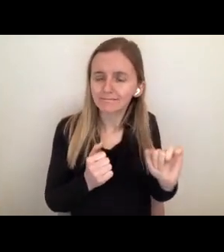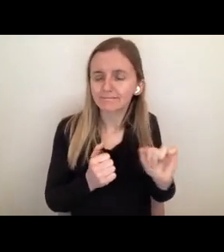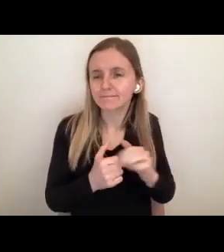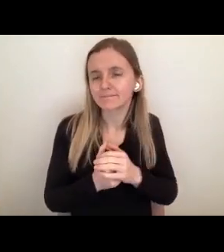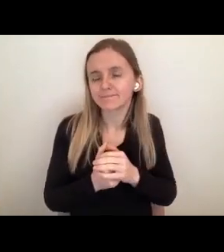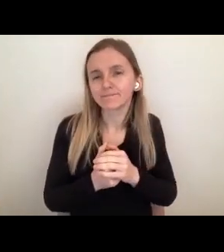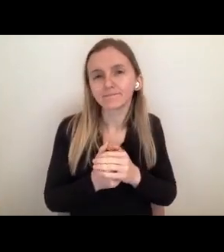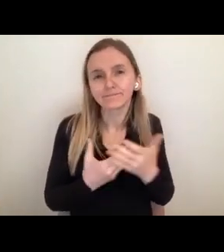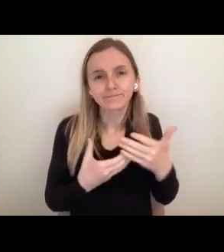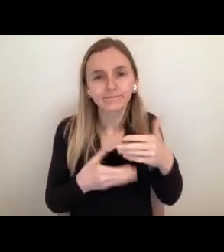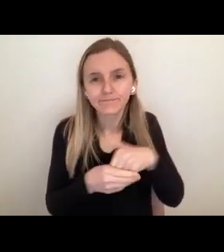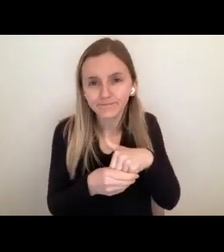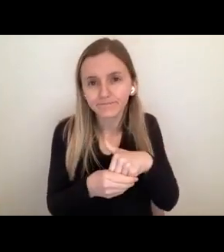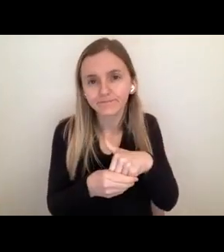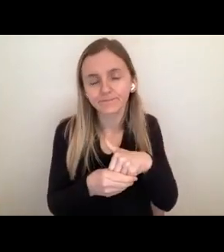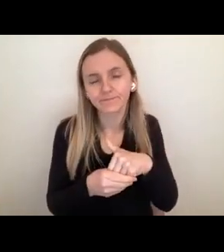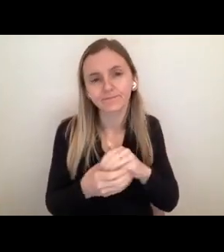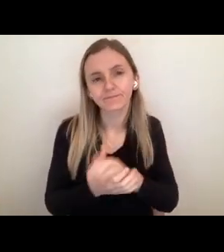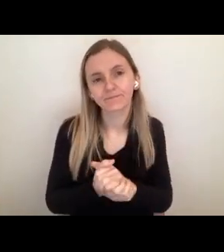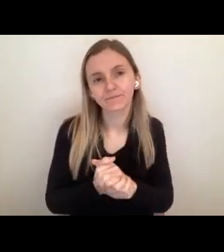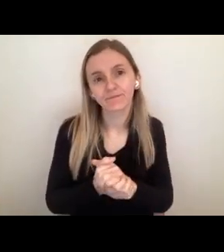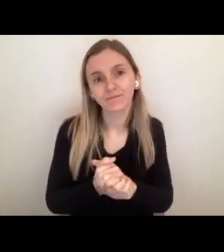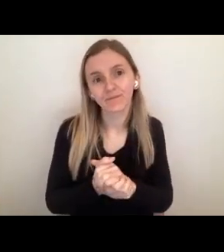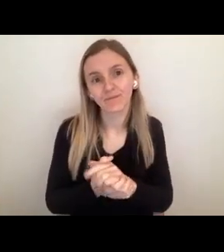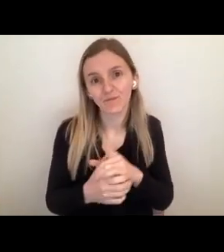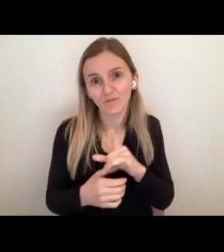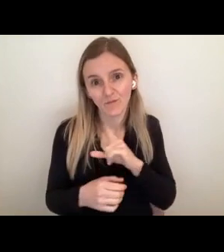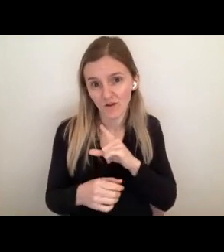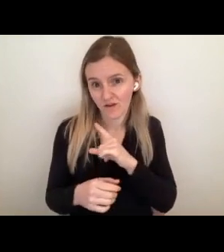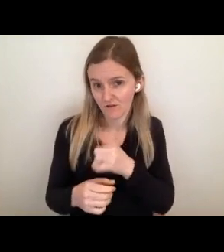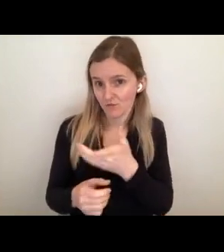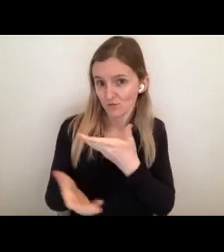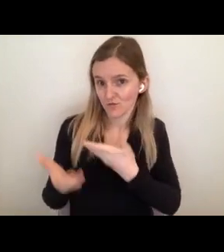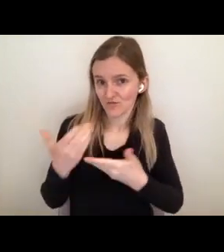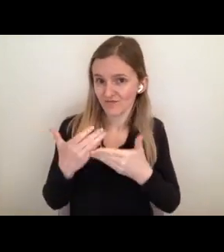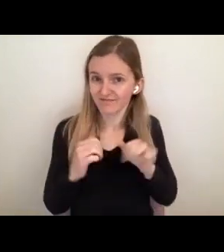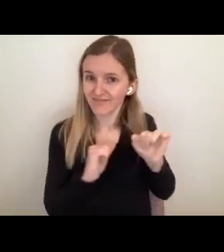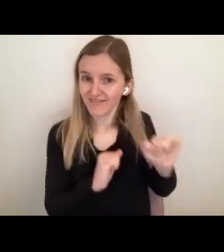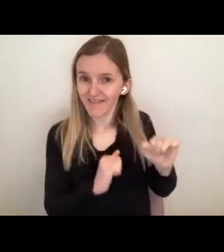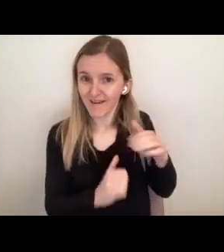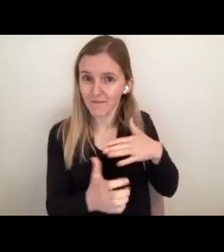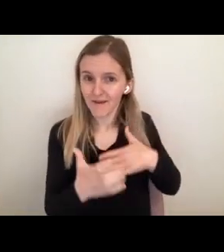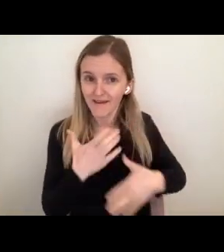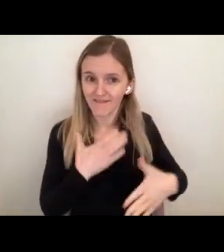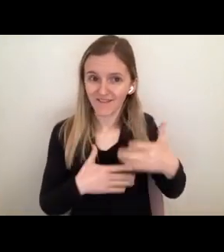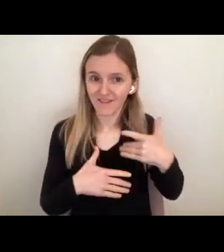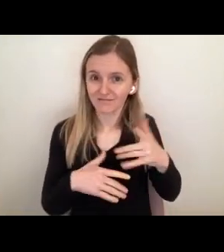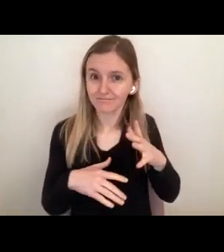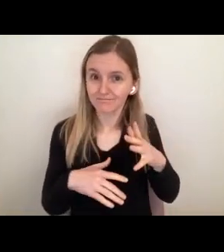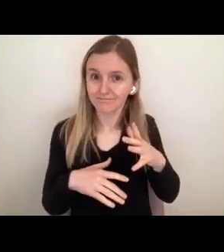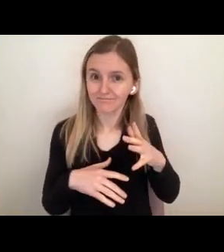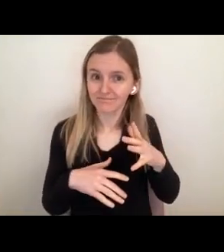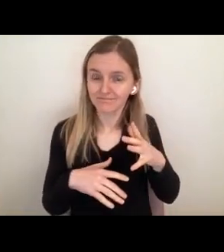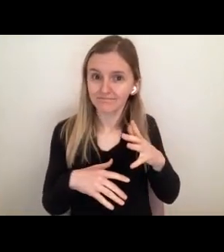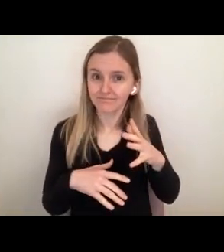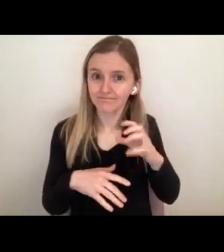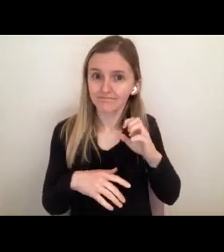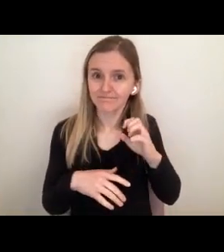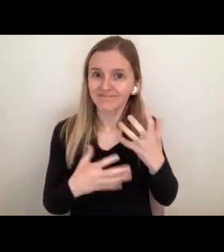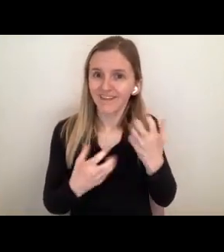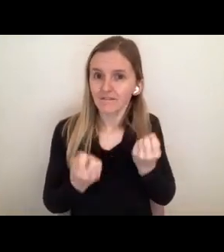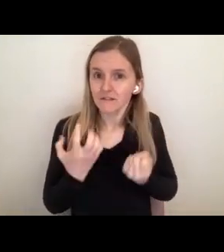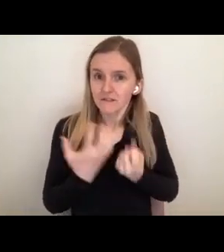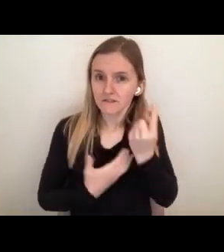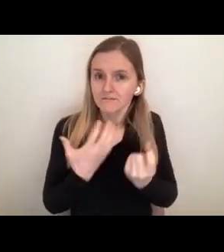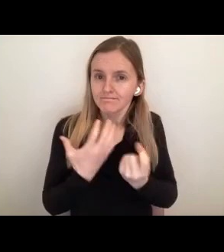because what their behavior is telling me is that they're communicating that they don't feel safe in this space, and